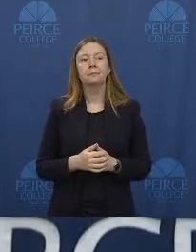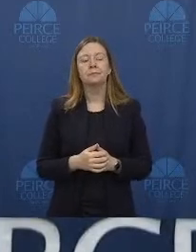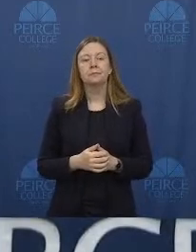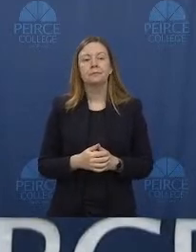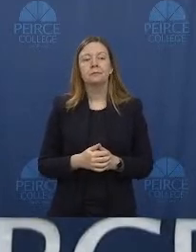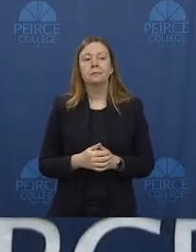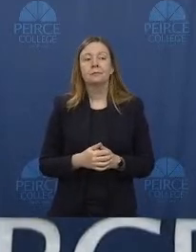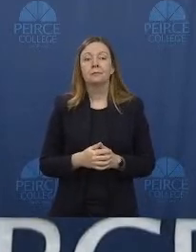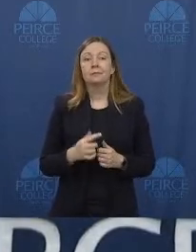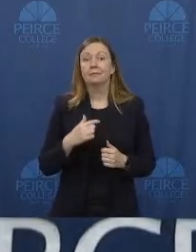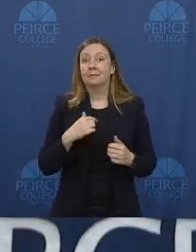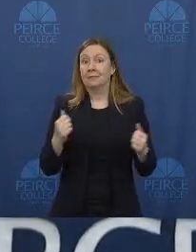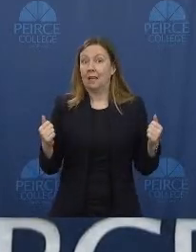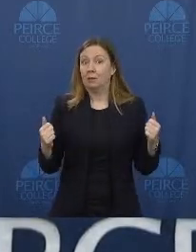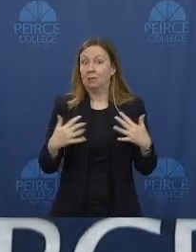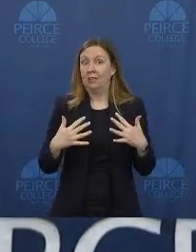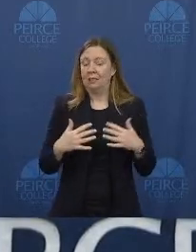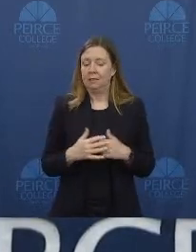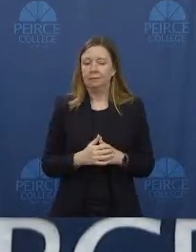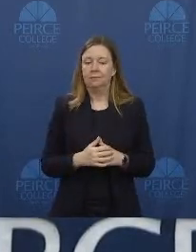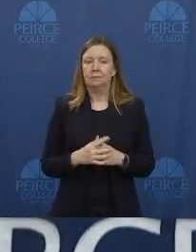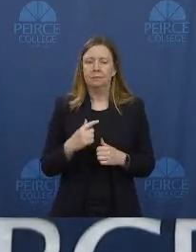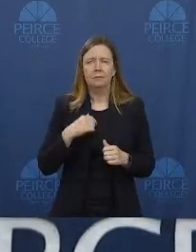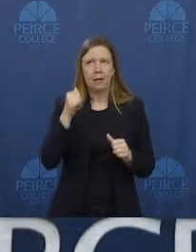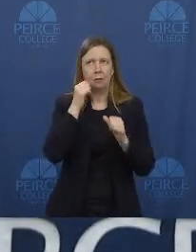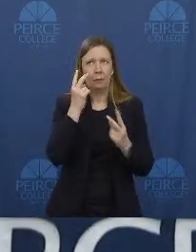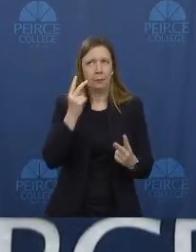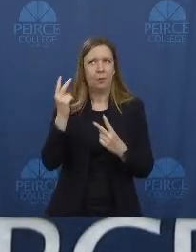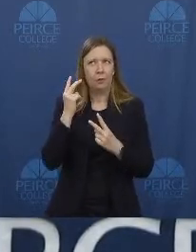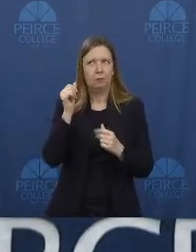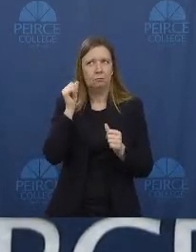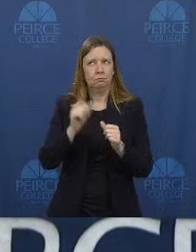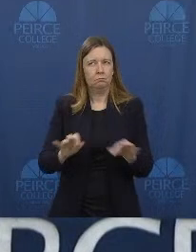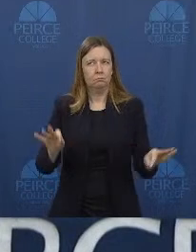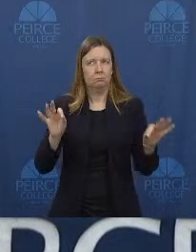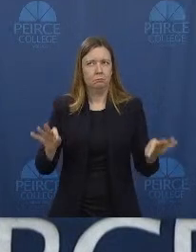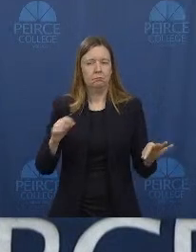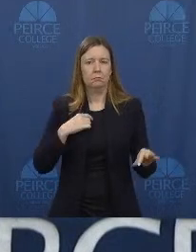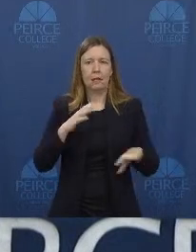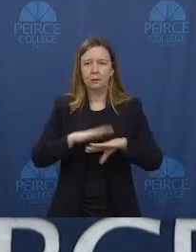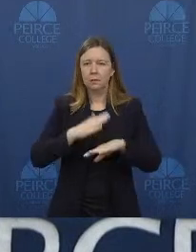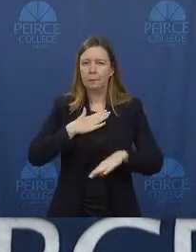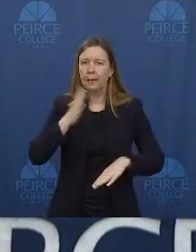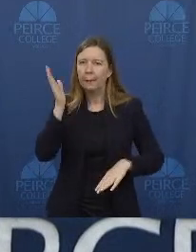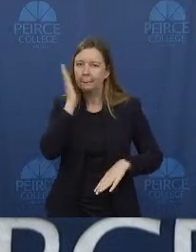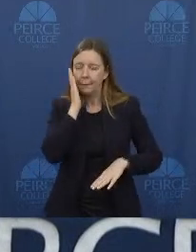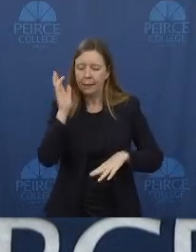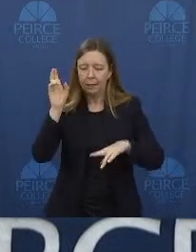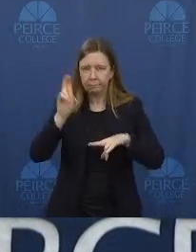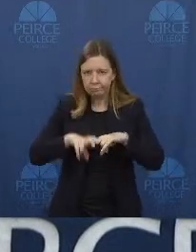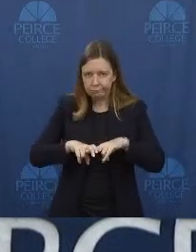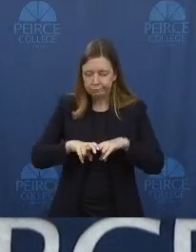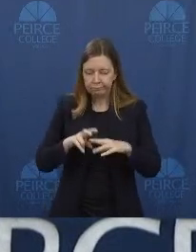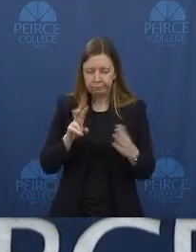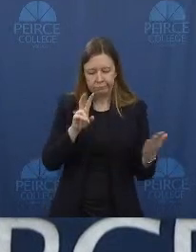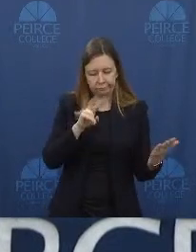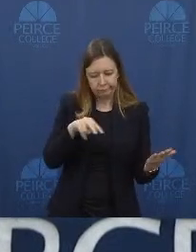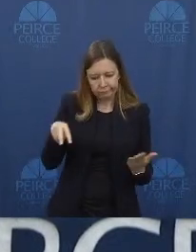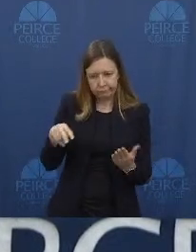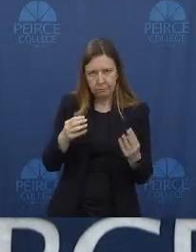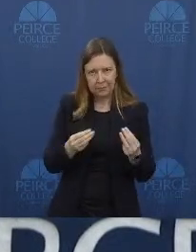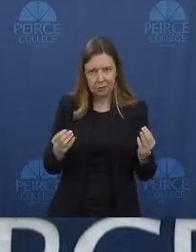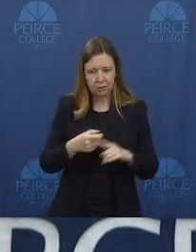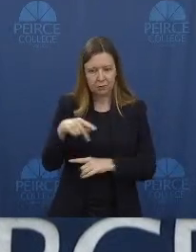I was afraid. I remember it perfectly. I was sitting on my bed, looking down at the materials from Peirce